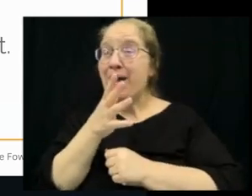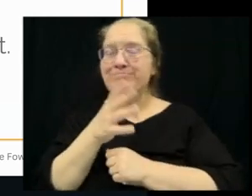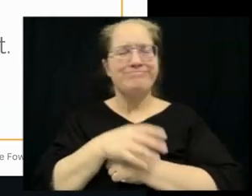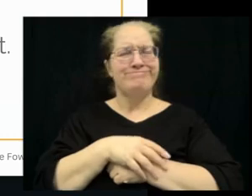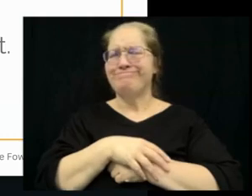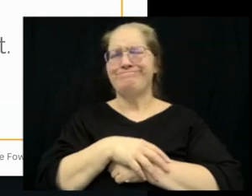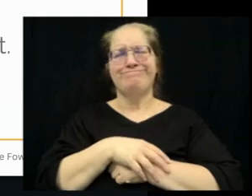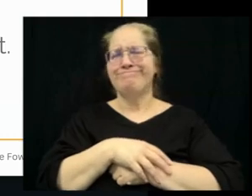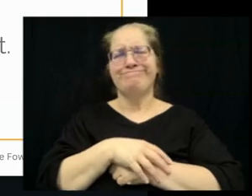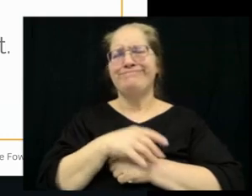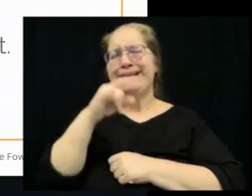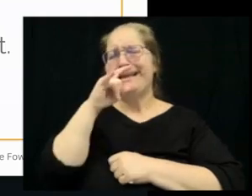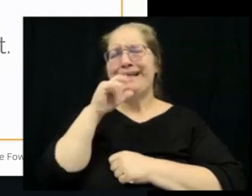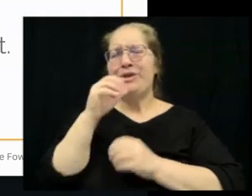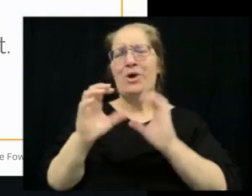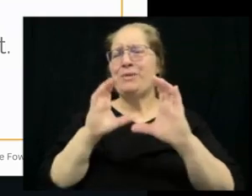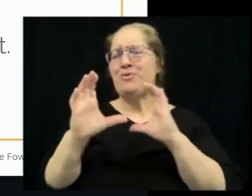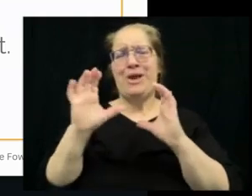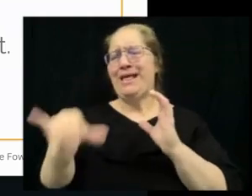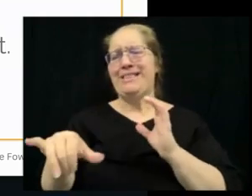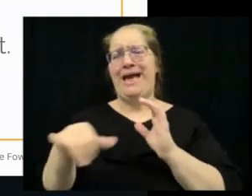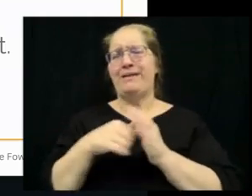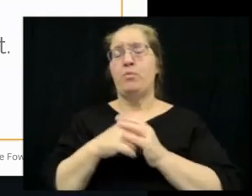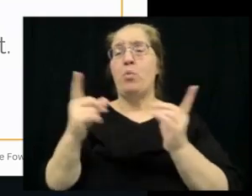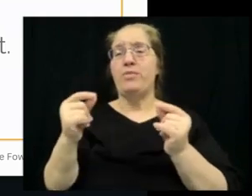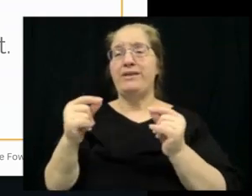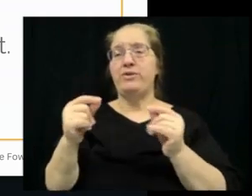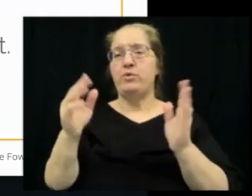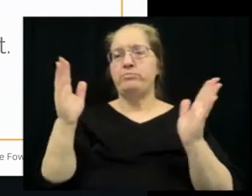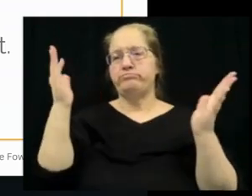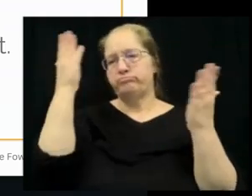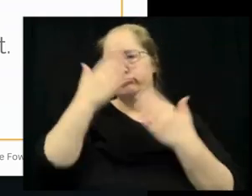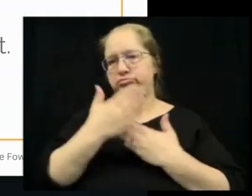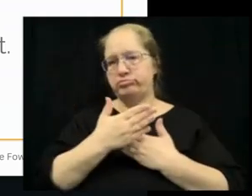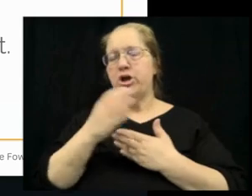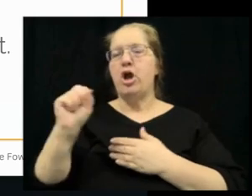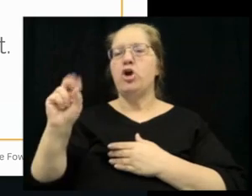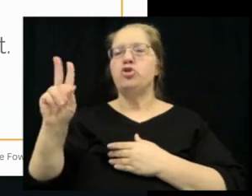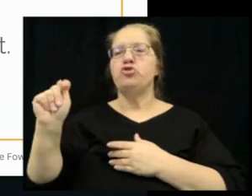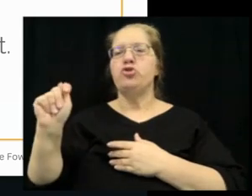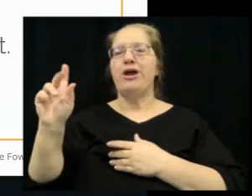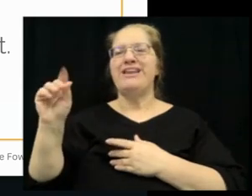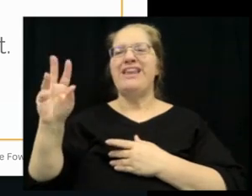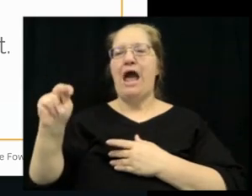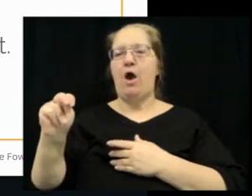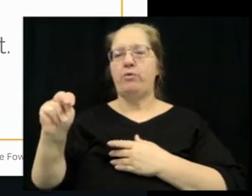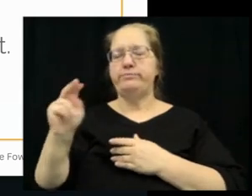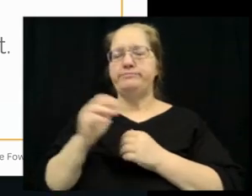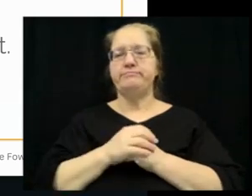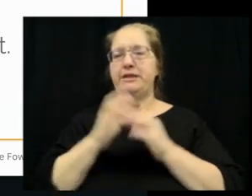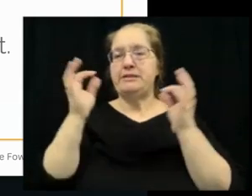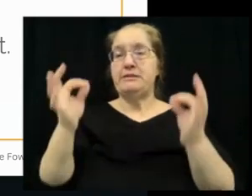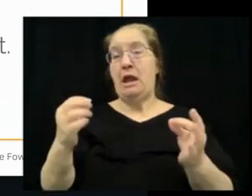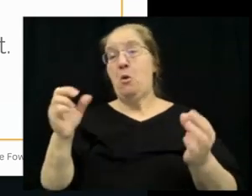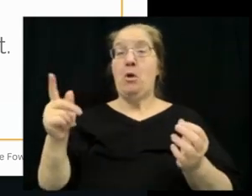kids articulate. What they do is shut down and just decide, I'm going to stay home, and they